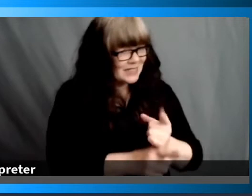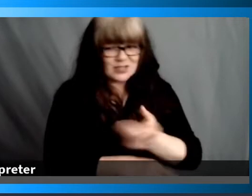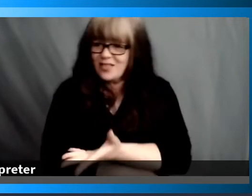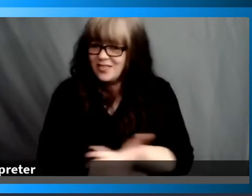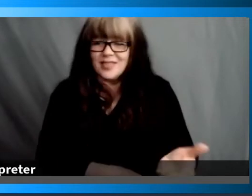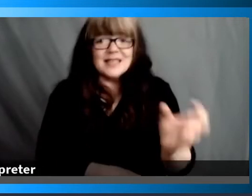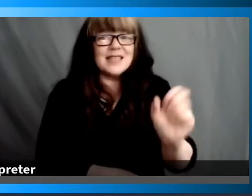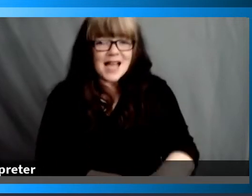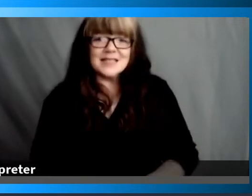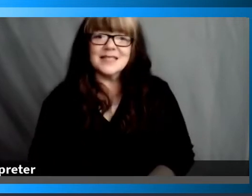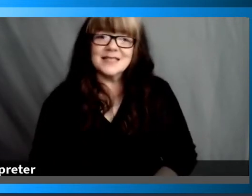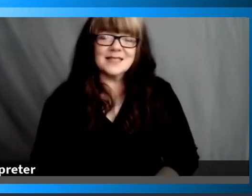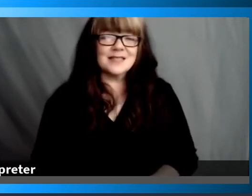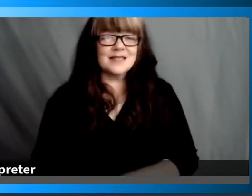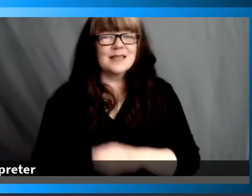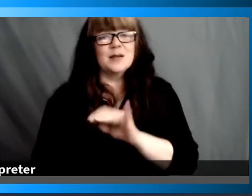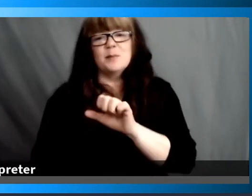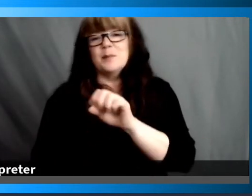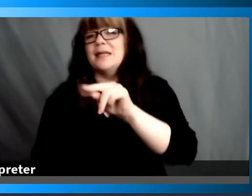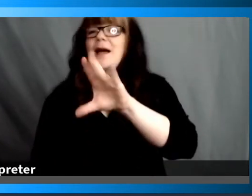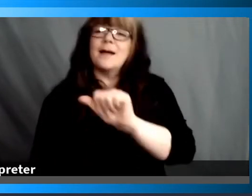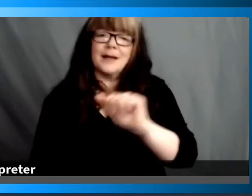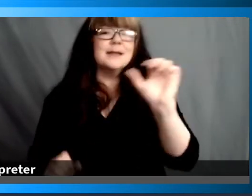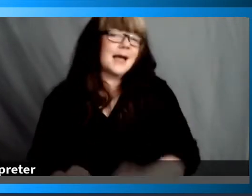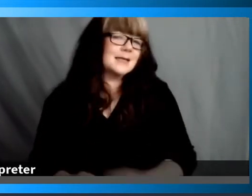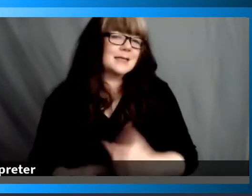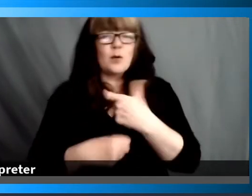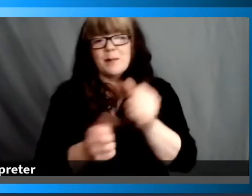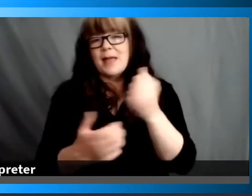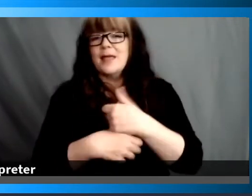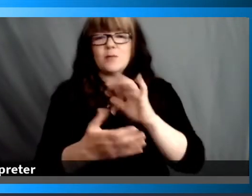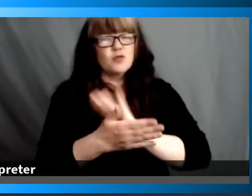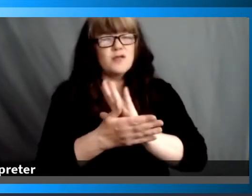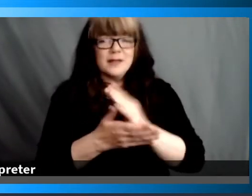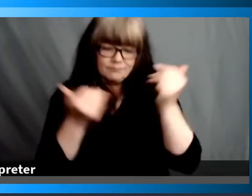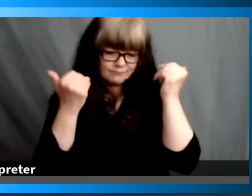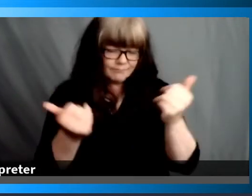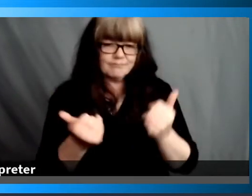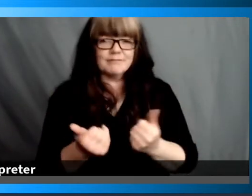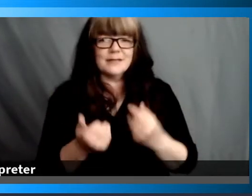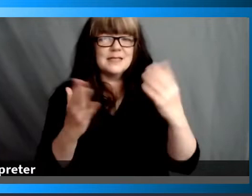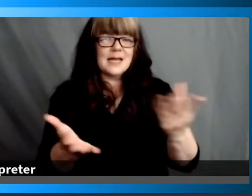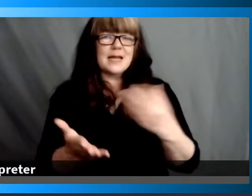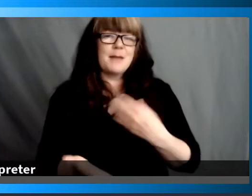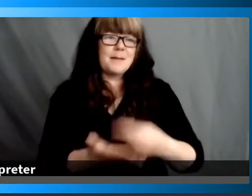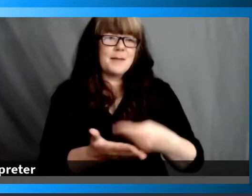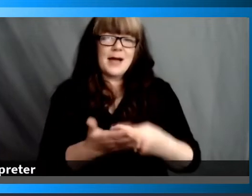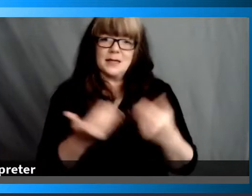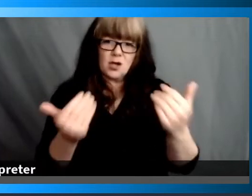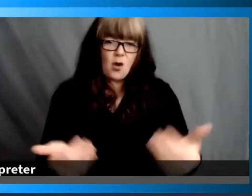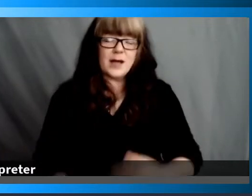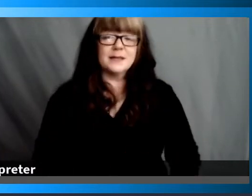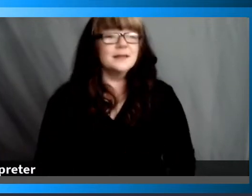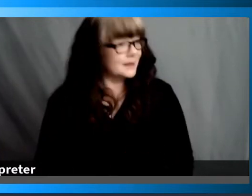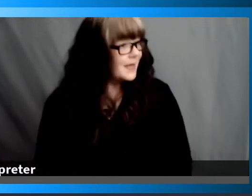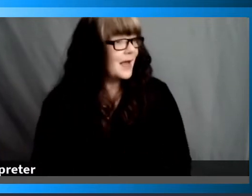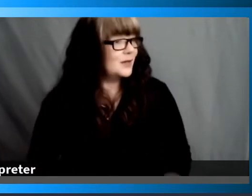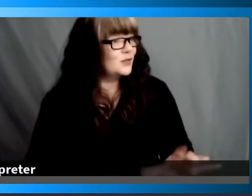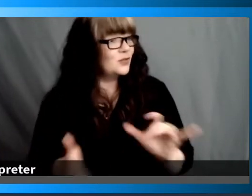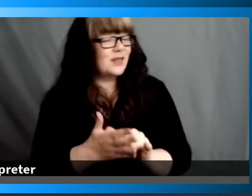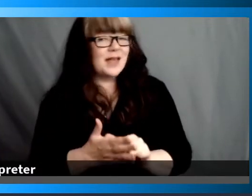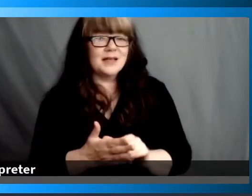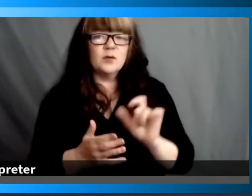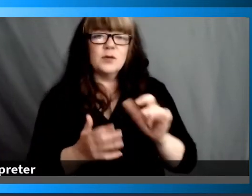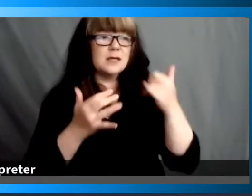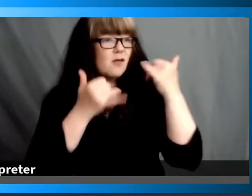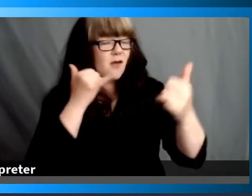The Bianca. We've made it. Take my money. Let's go. Make the thing. Yeah, let's do it. I think we need to call